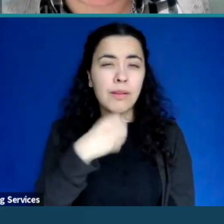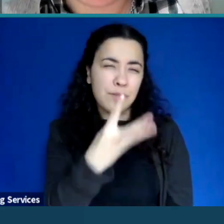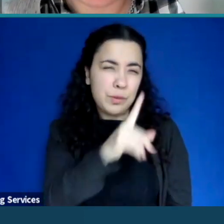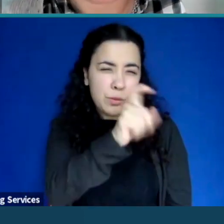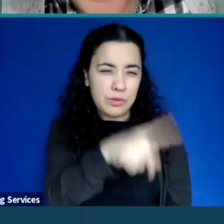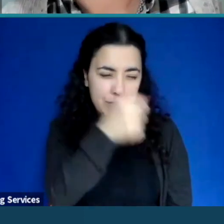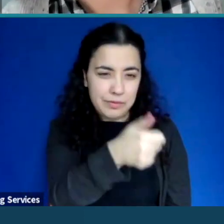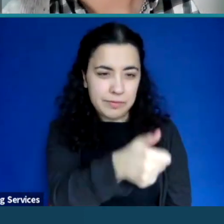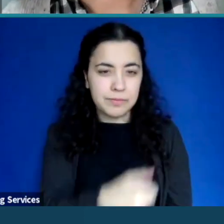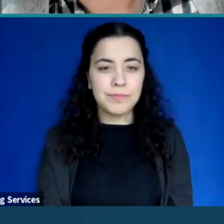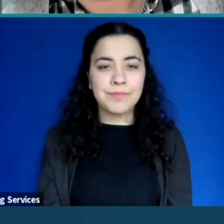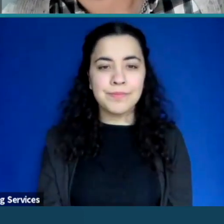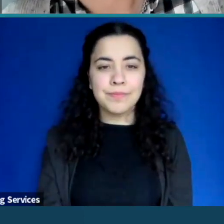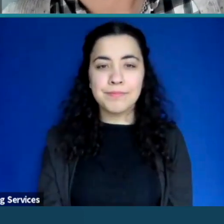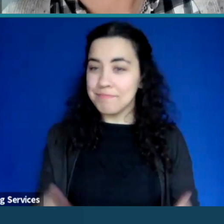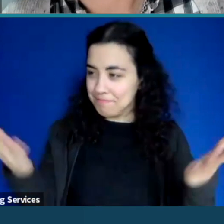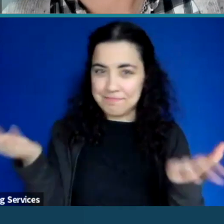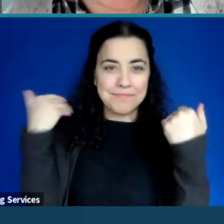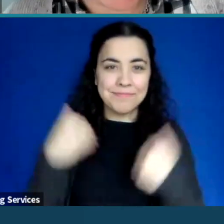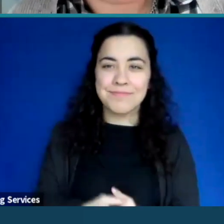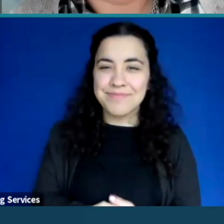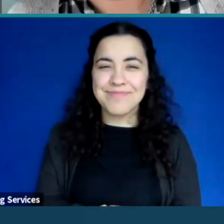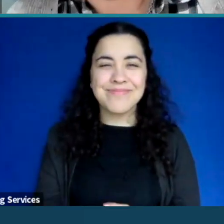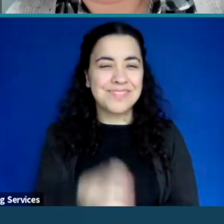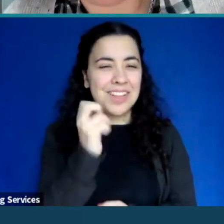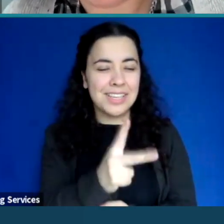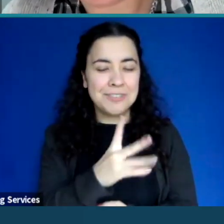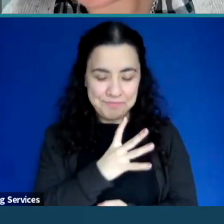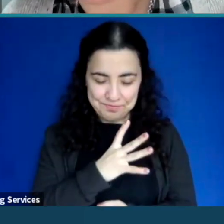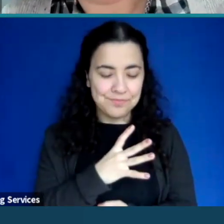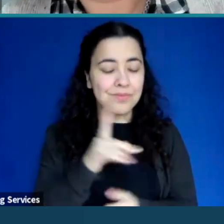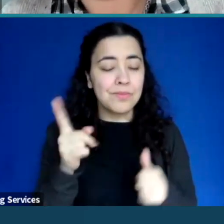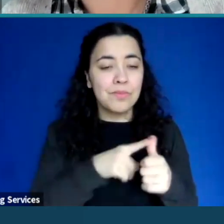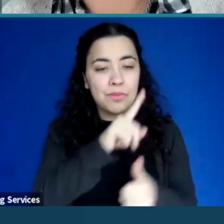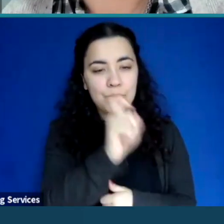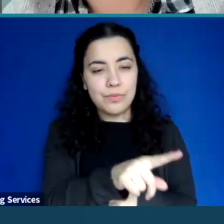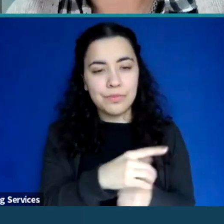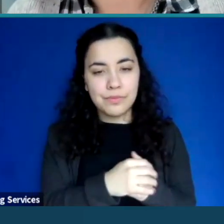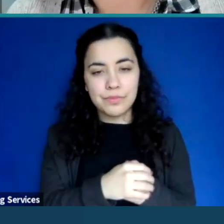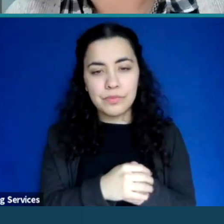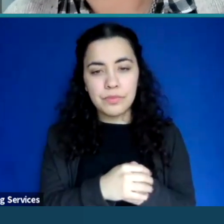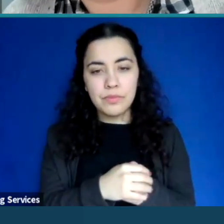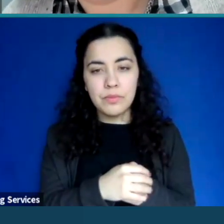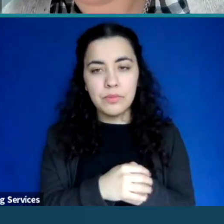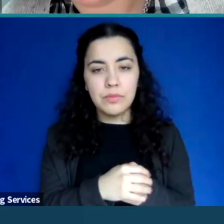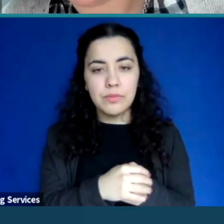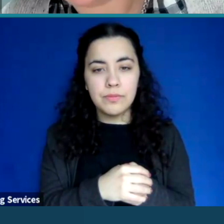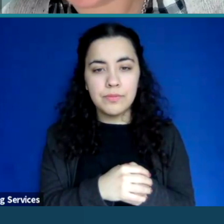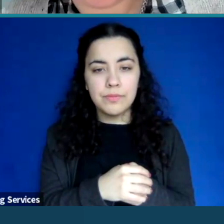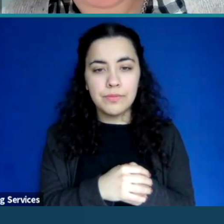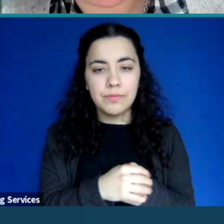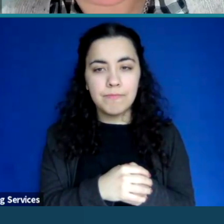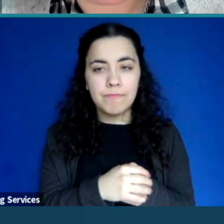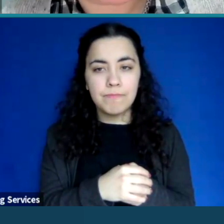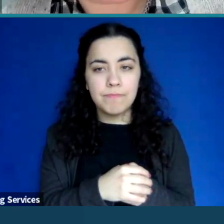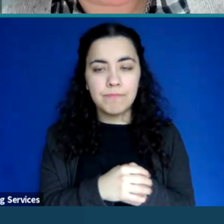questions for you. Fire away. Absolutely. So, the first one is, what is and is not